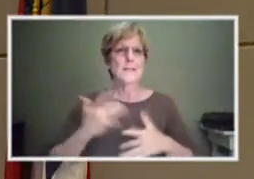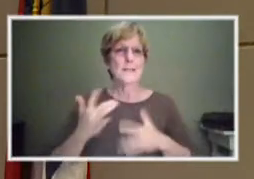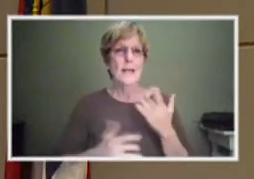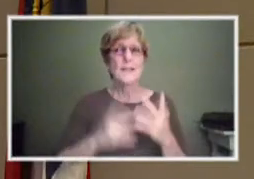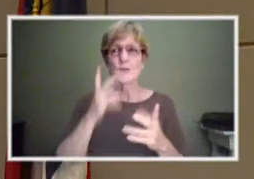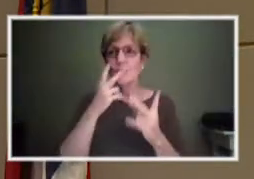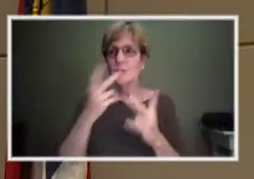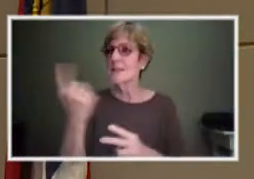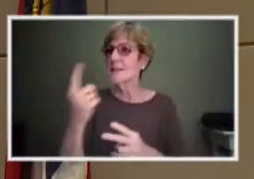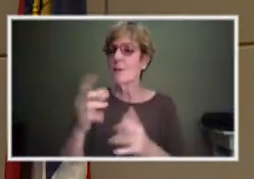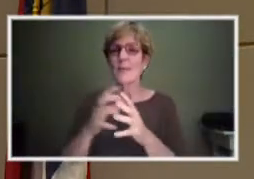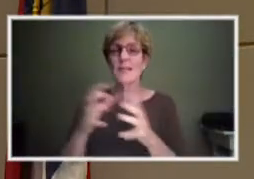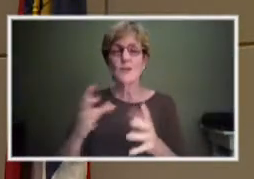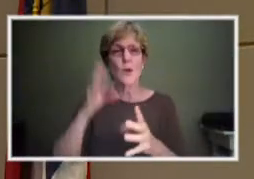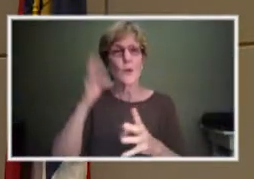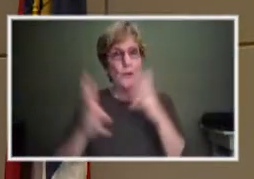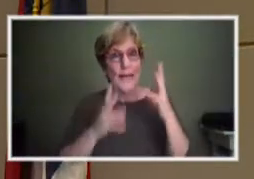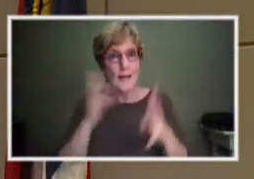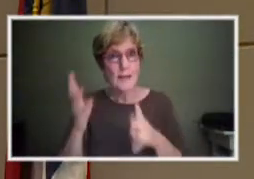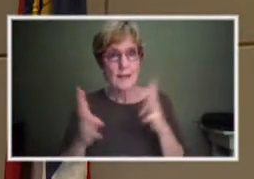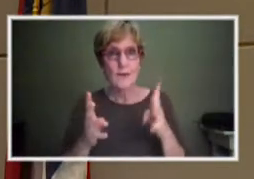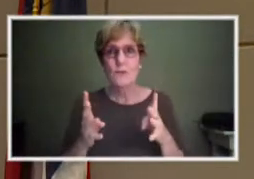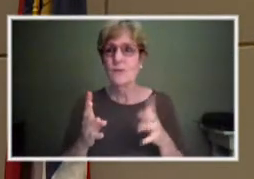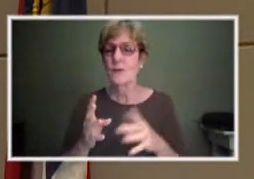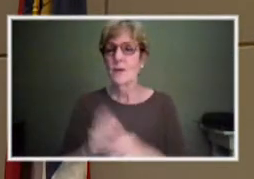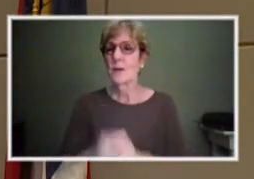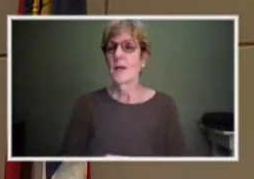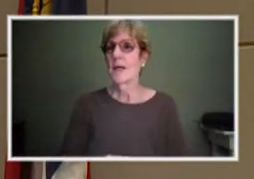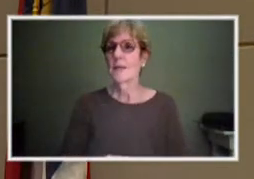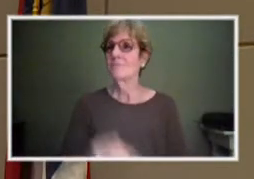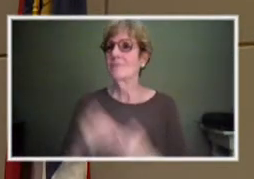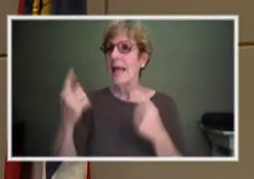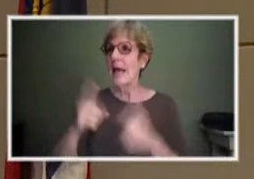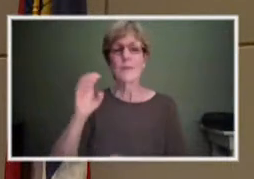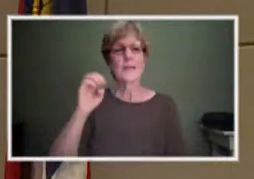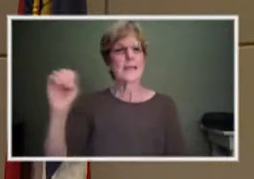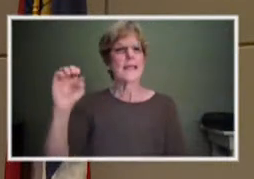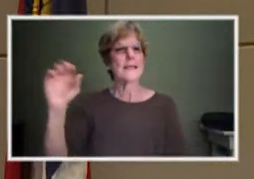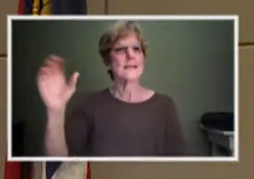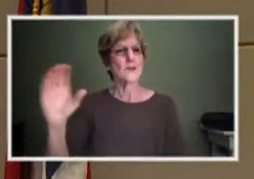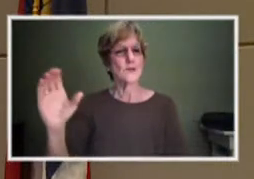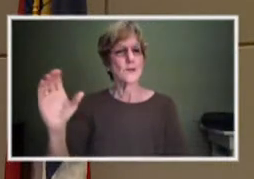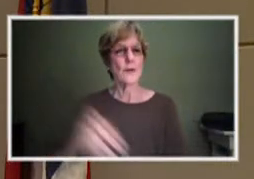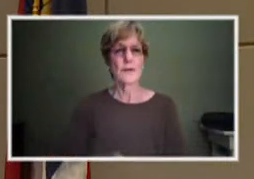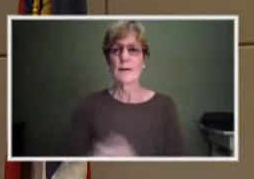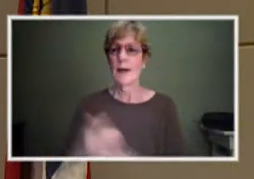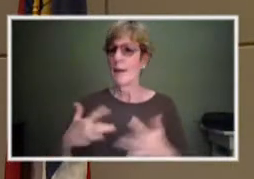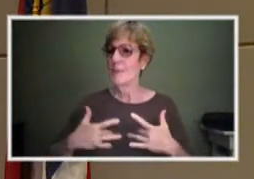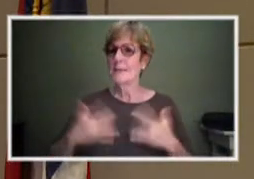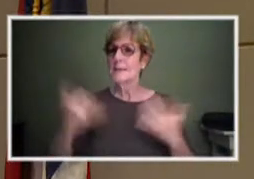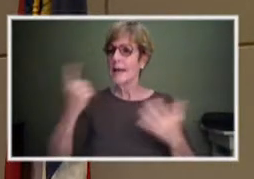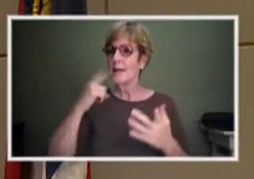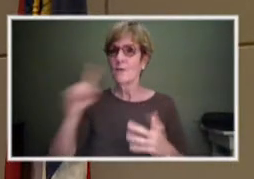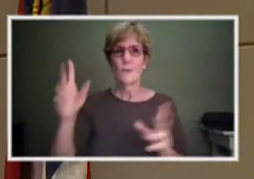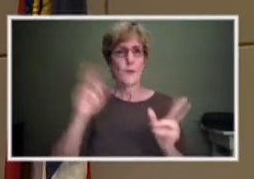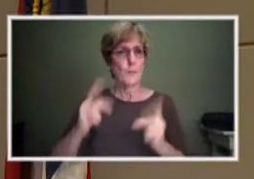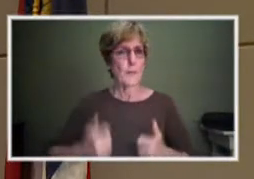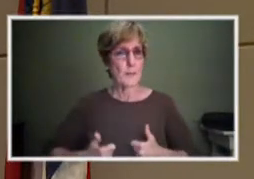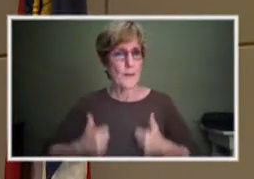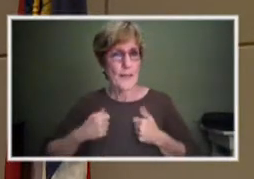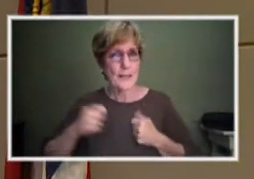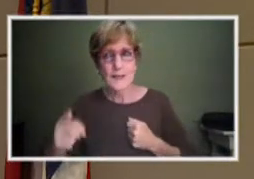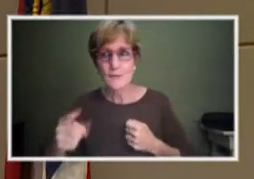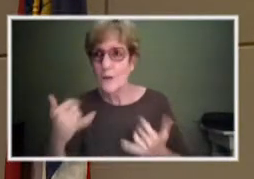so innovative come to East Charlotte. I am excited for our residents. I'm excited for